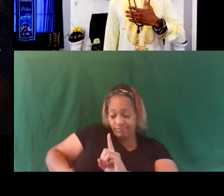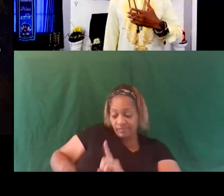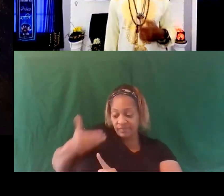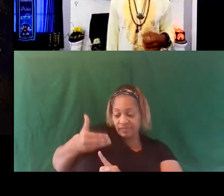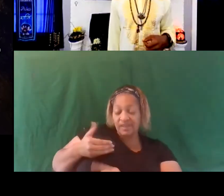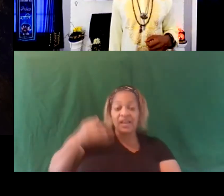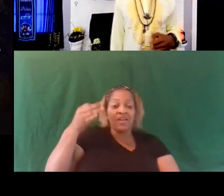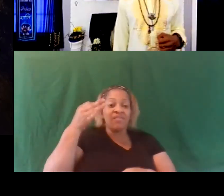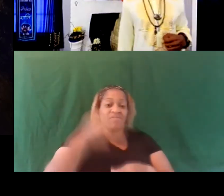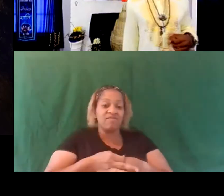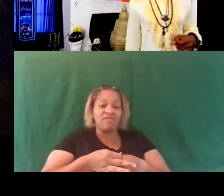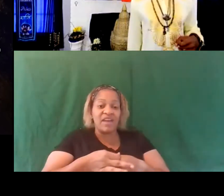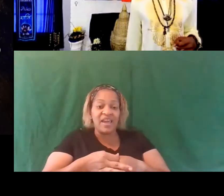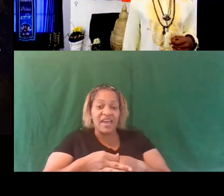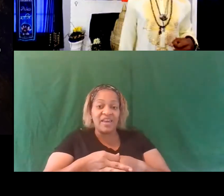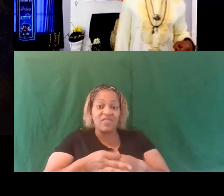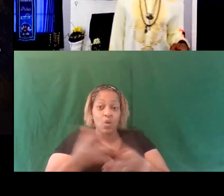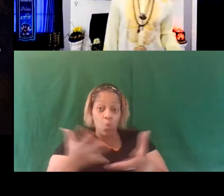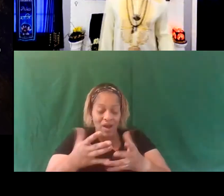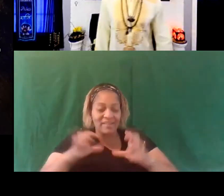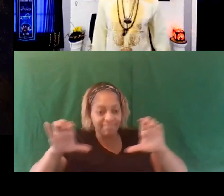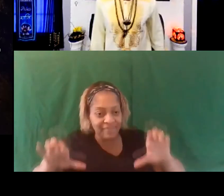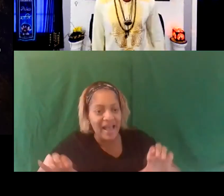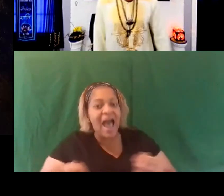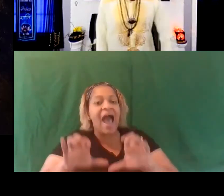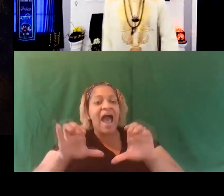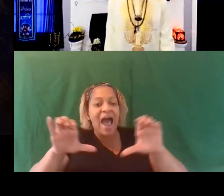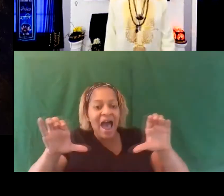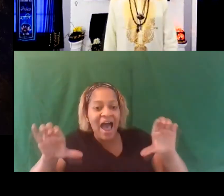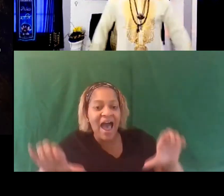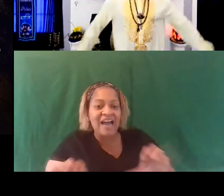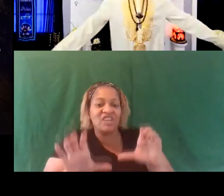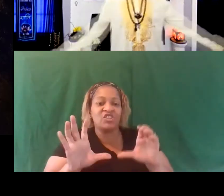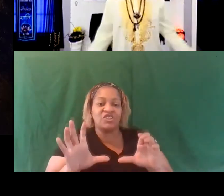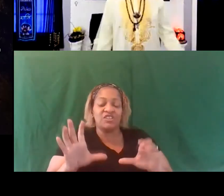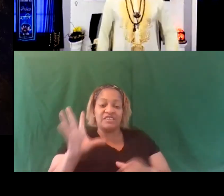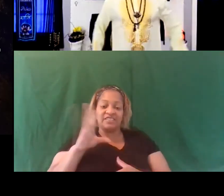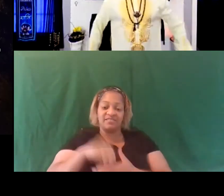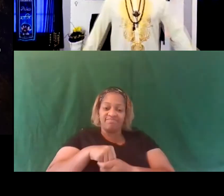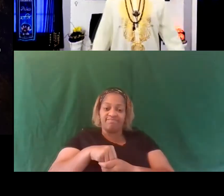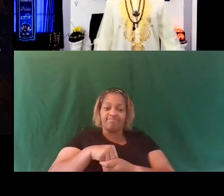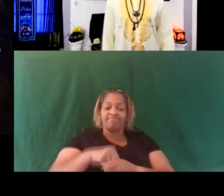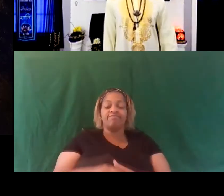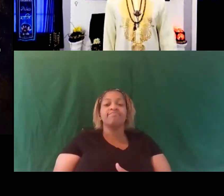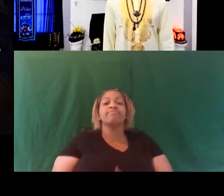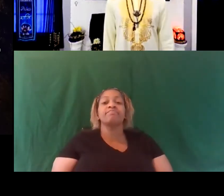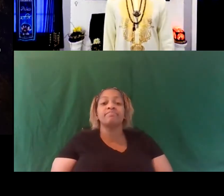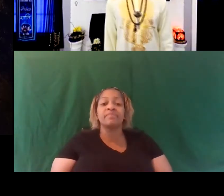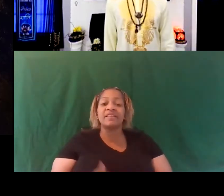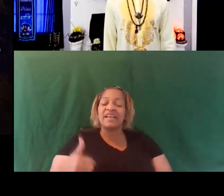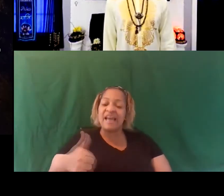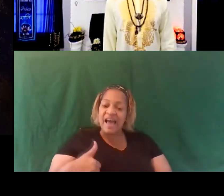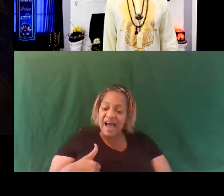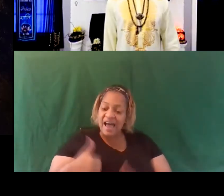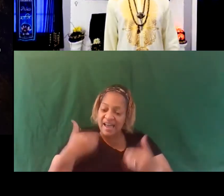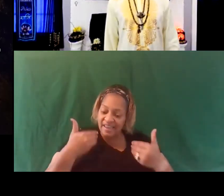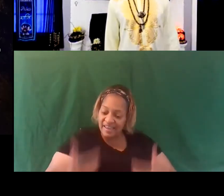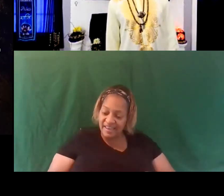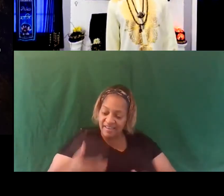faith in action. Breathe. I am faith in